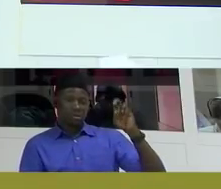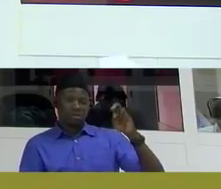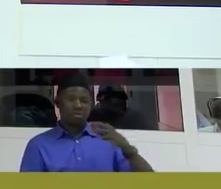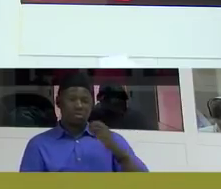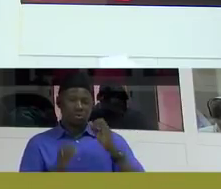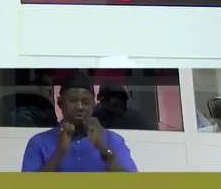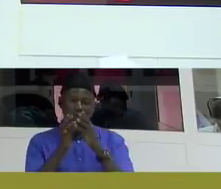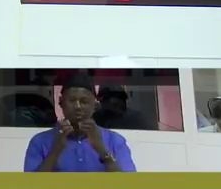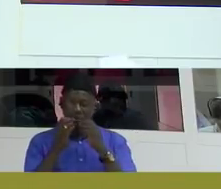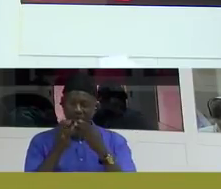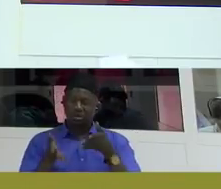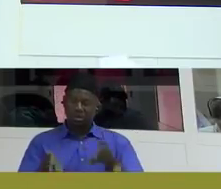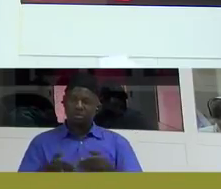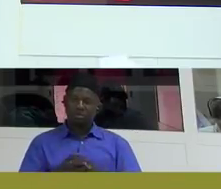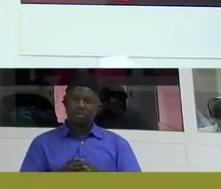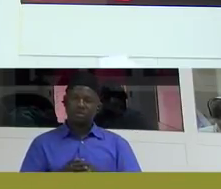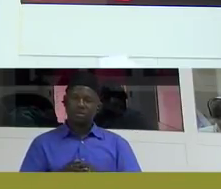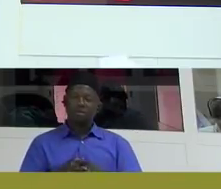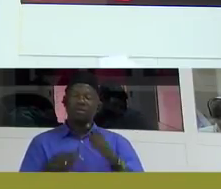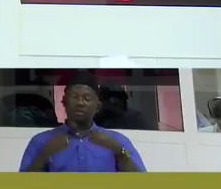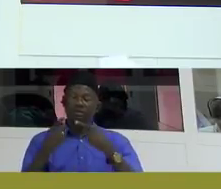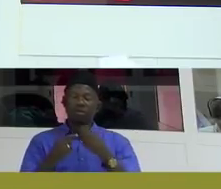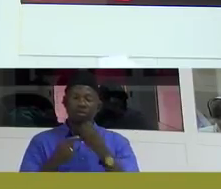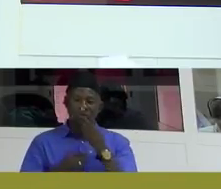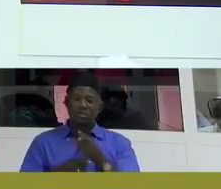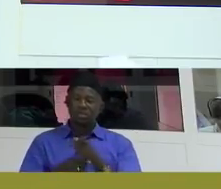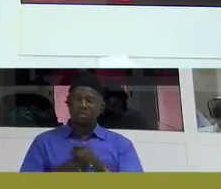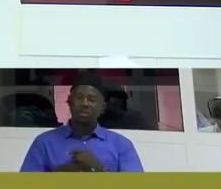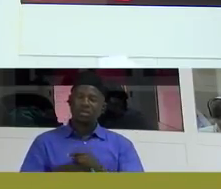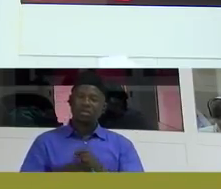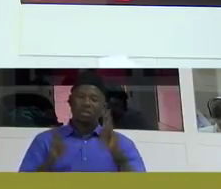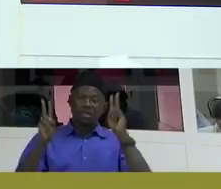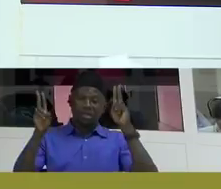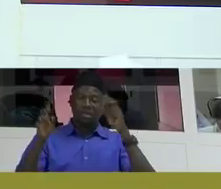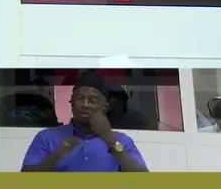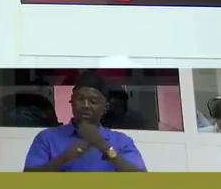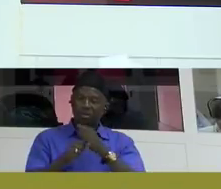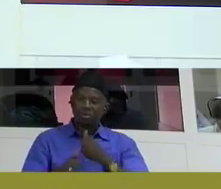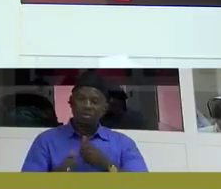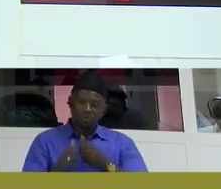say Yahya became a disciple of Zakir,